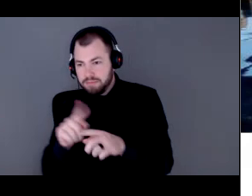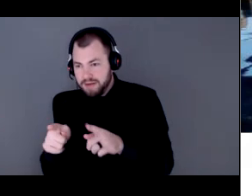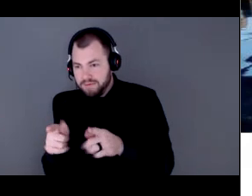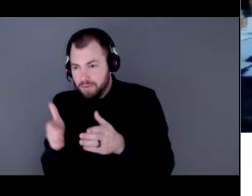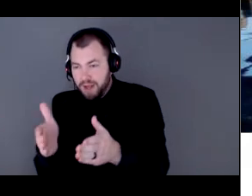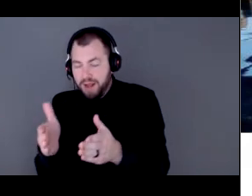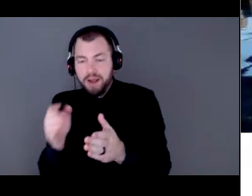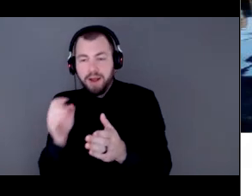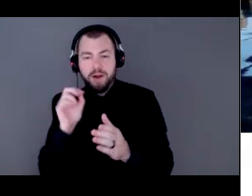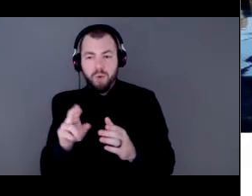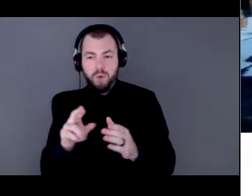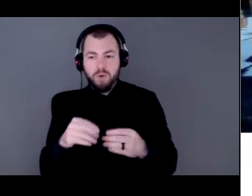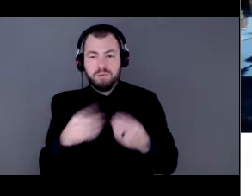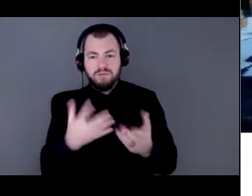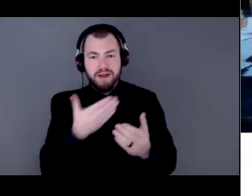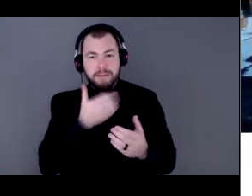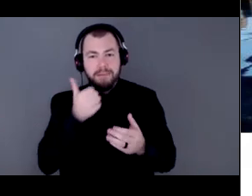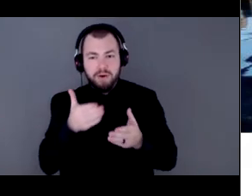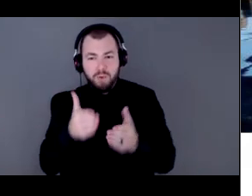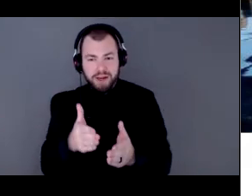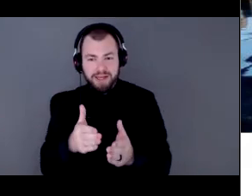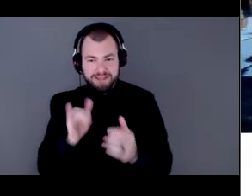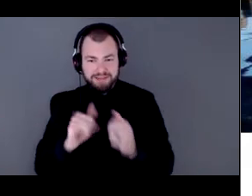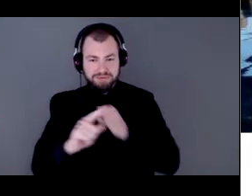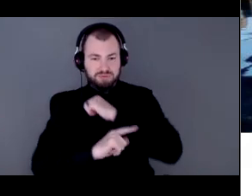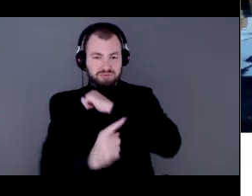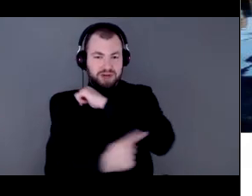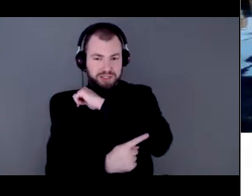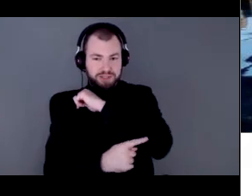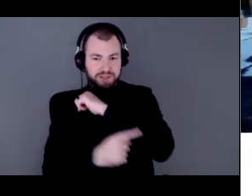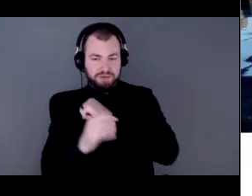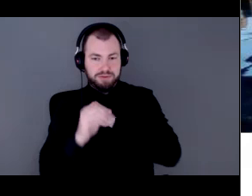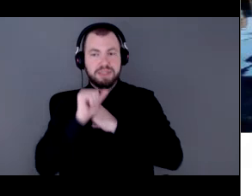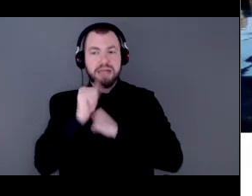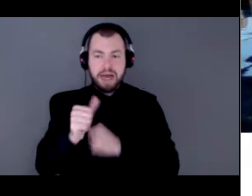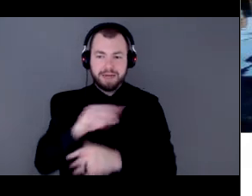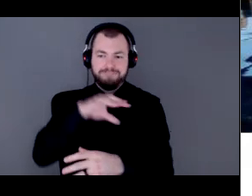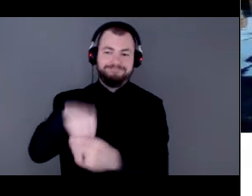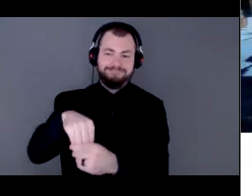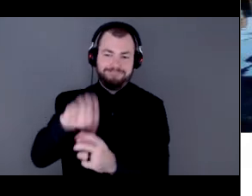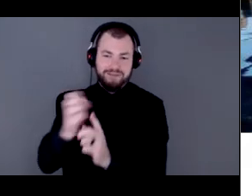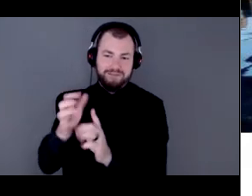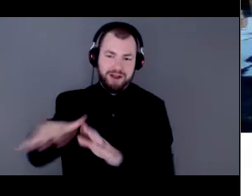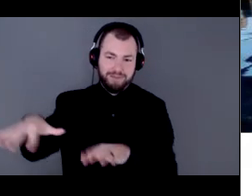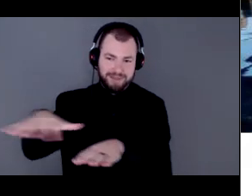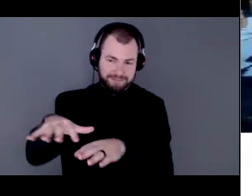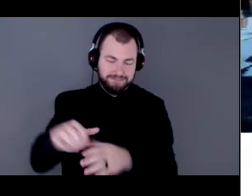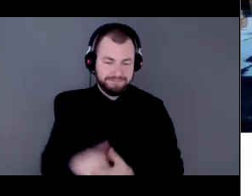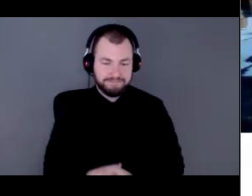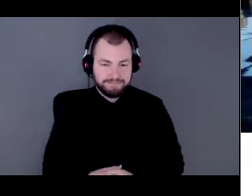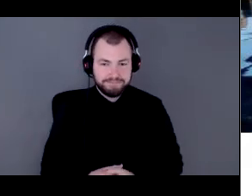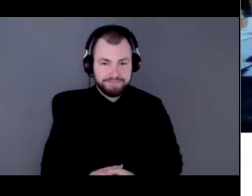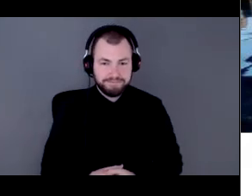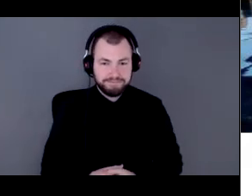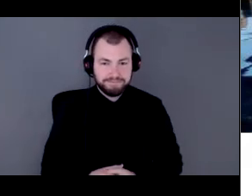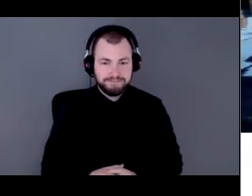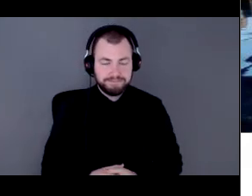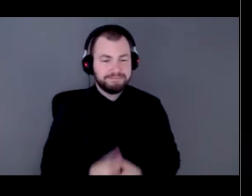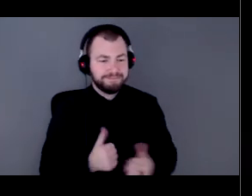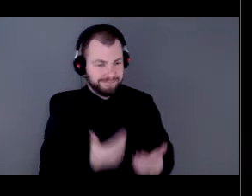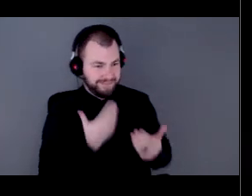better ways for this waste to actually not end up in the environment. Thank you. We're going to move on to the